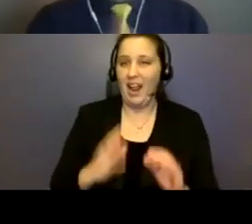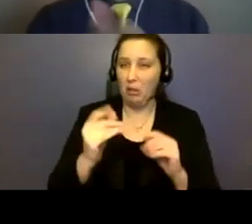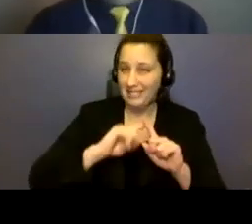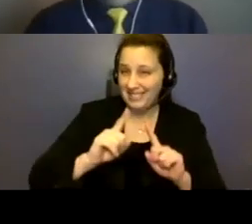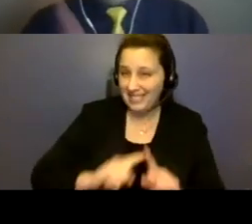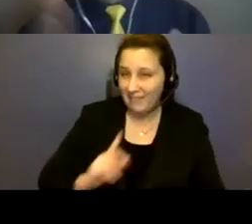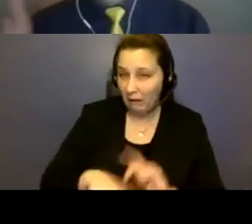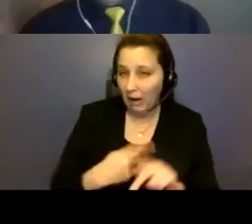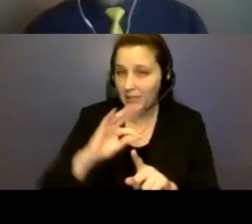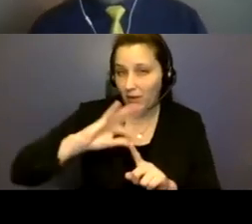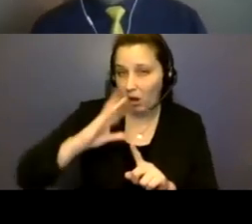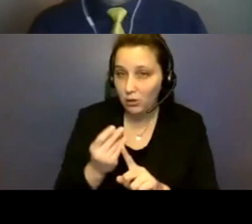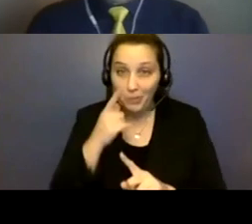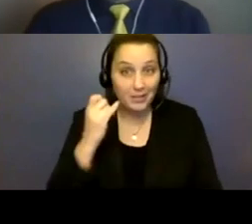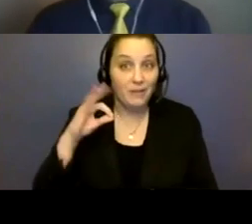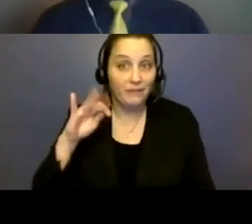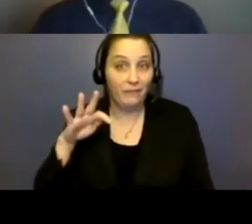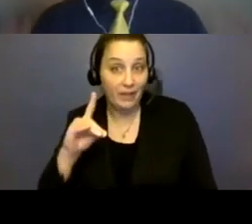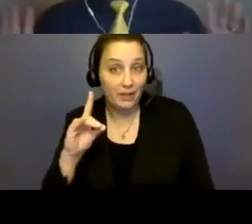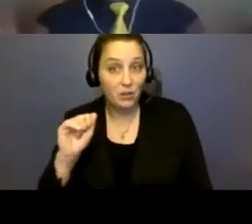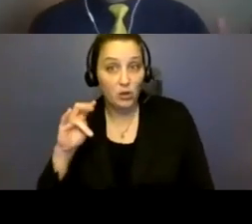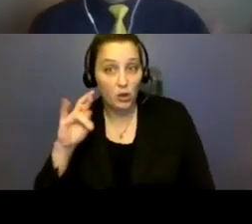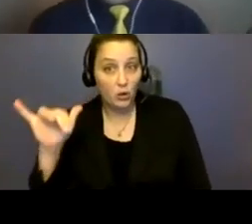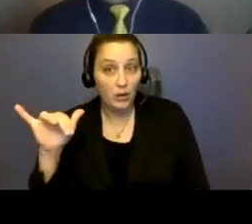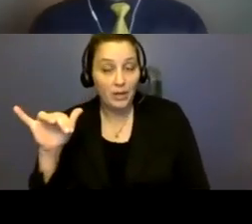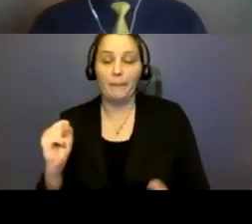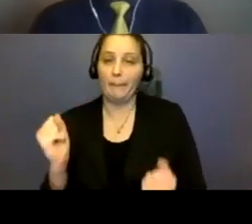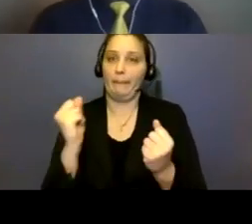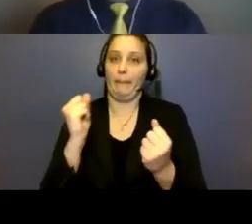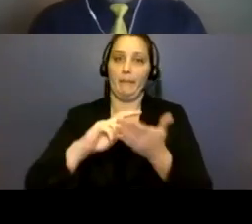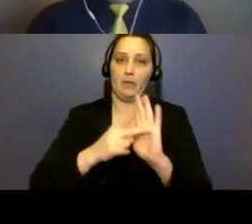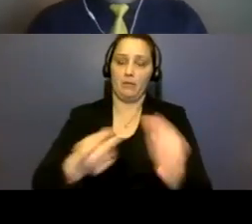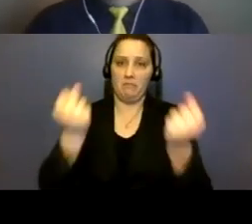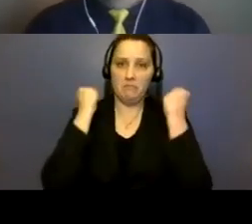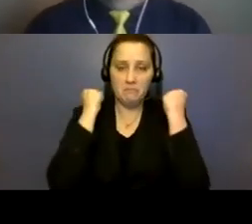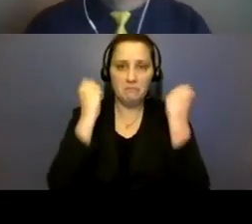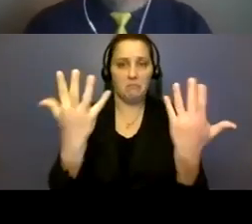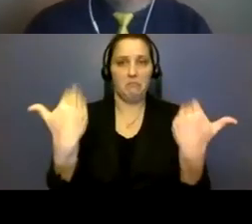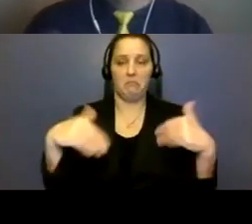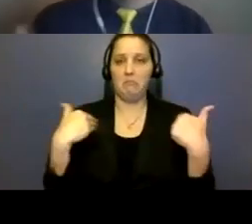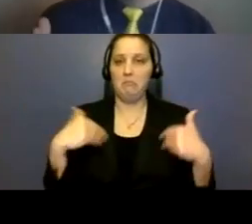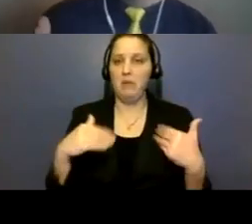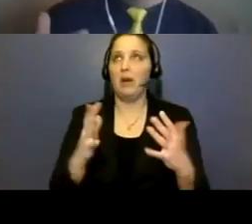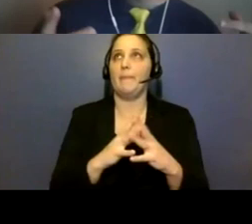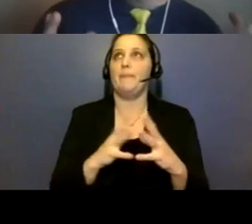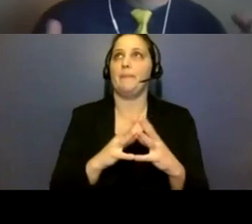was in field artillery, I was exposed to a tremendous amount of, I love